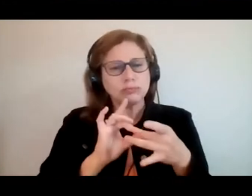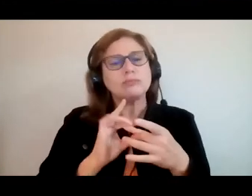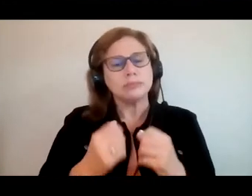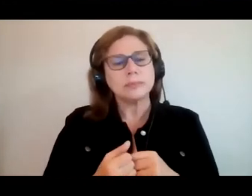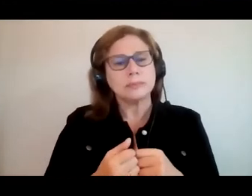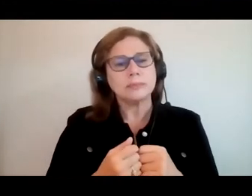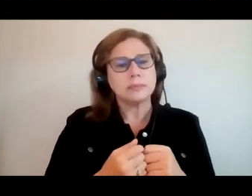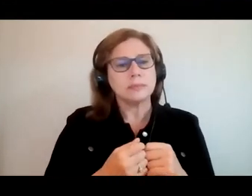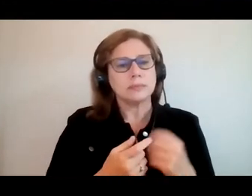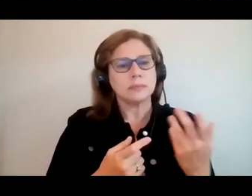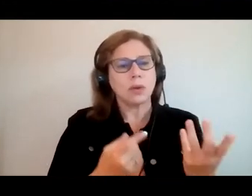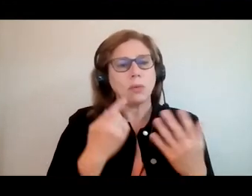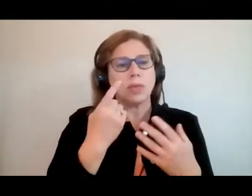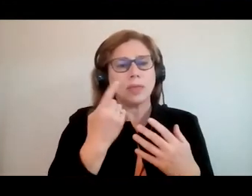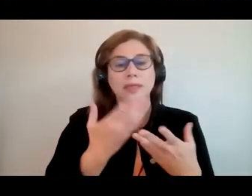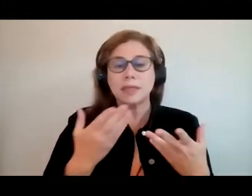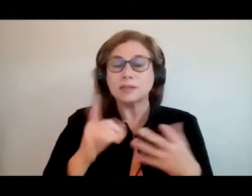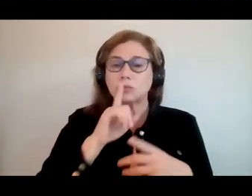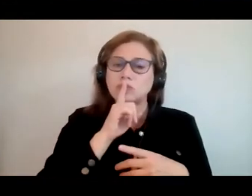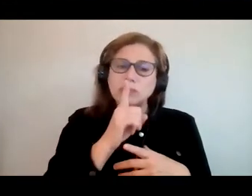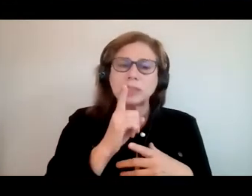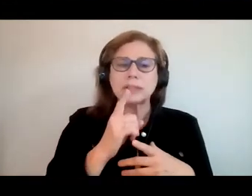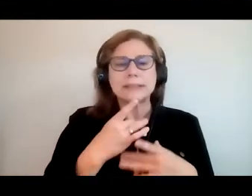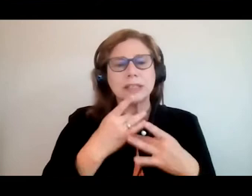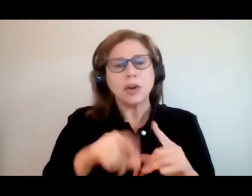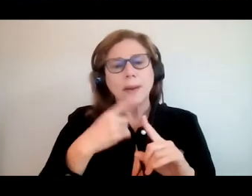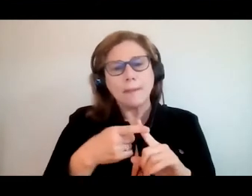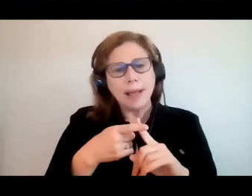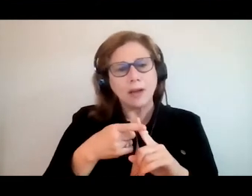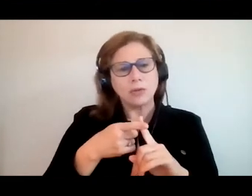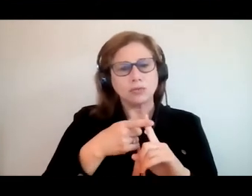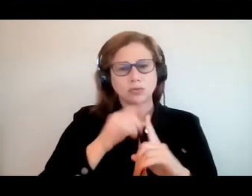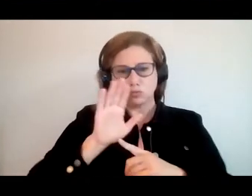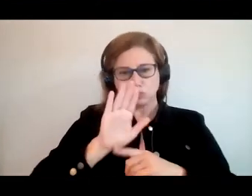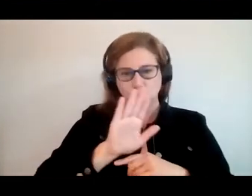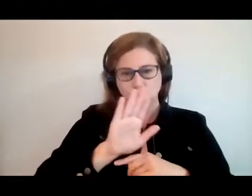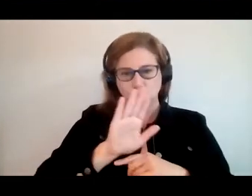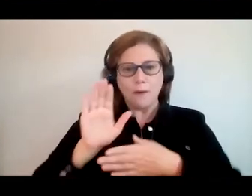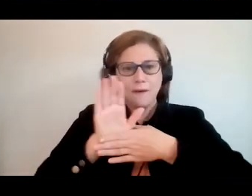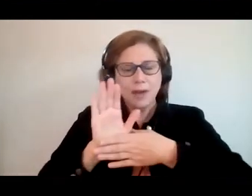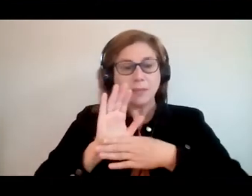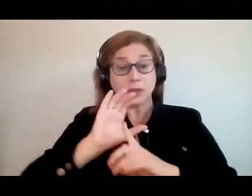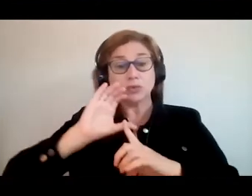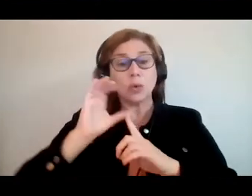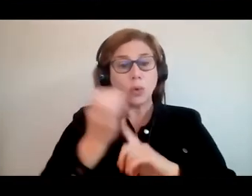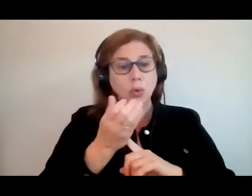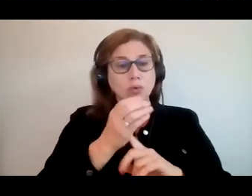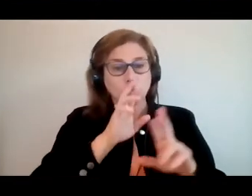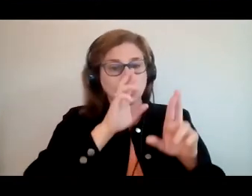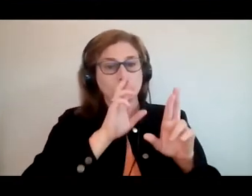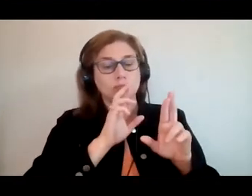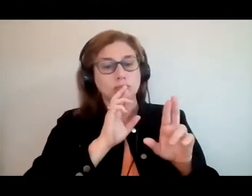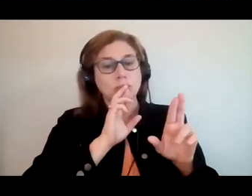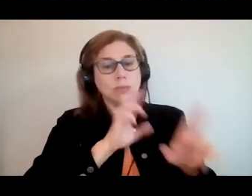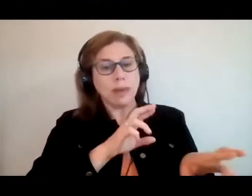One of the things, you know, that's so striking about the film is the culture's response to Billy's death, you